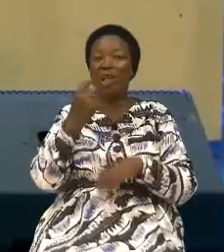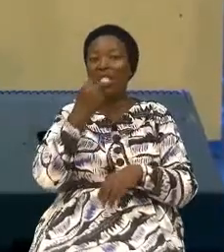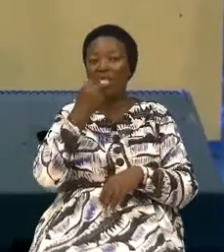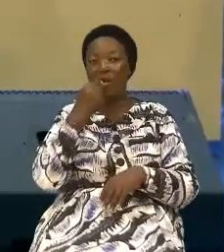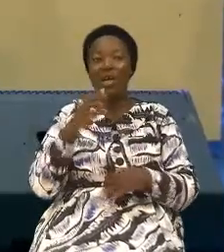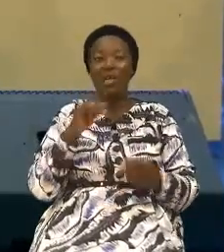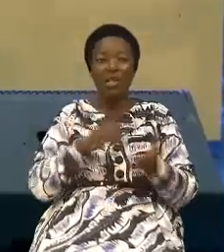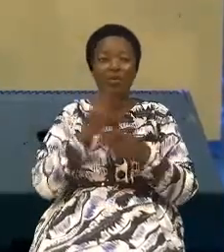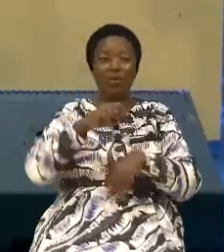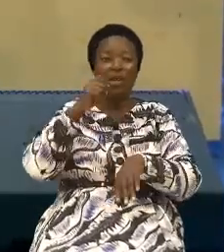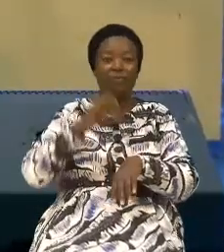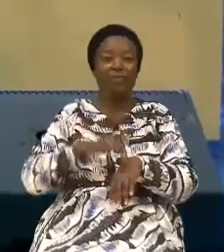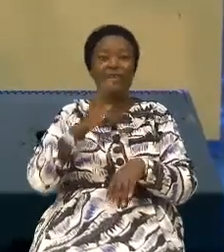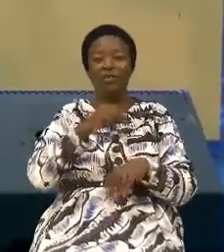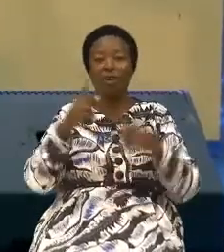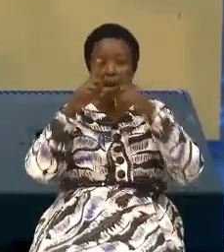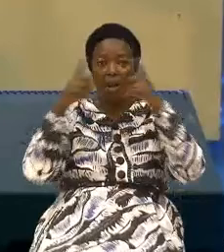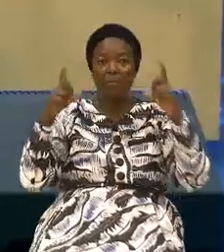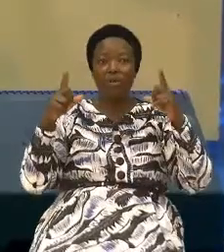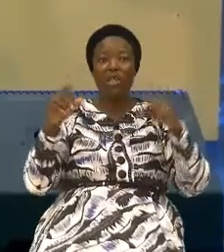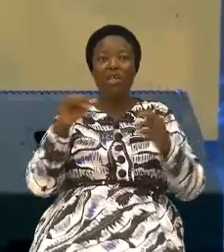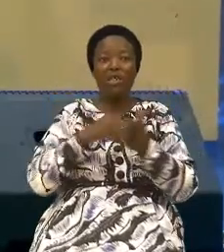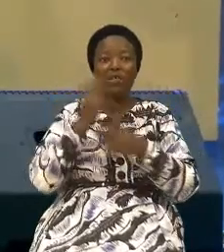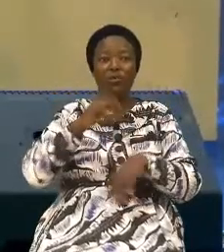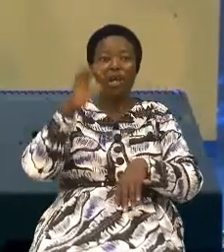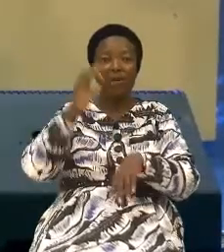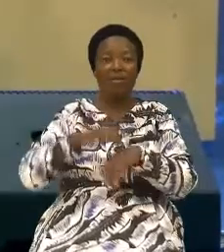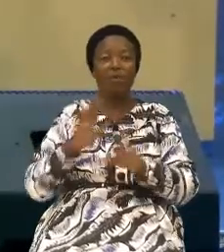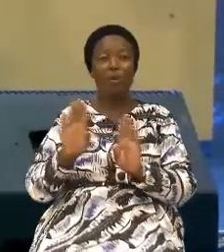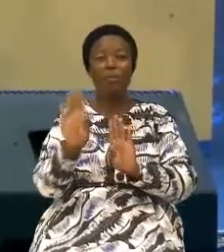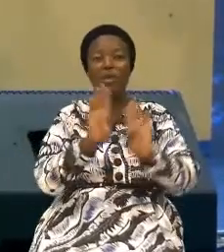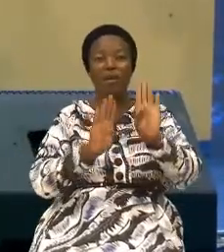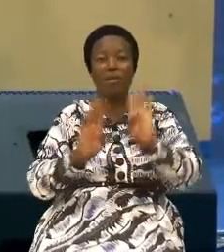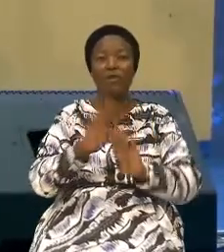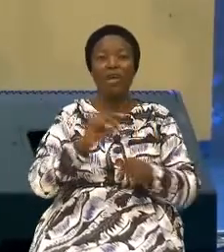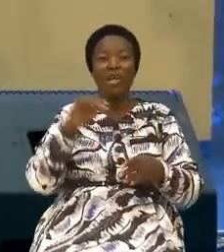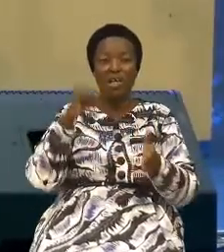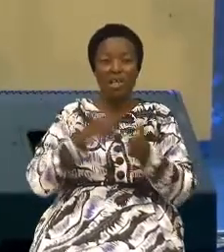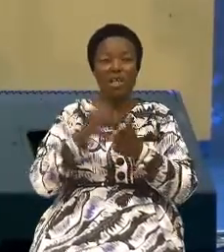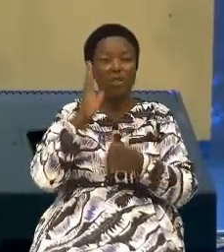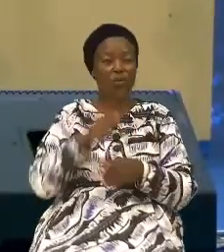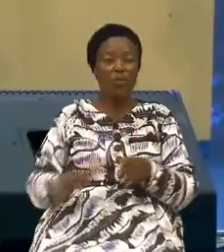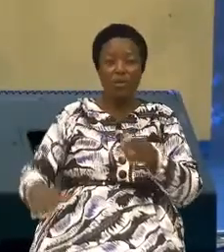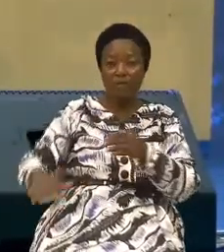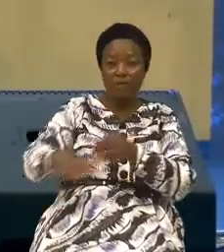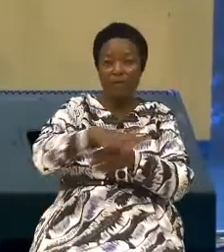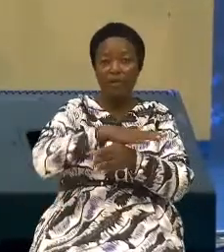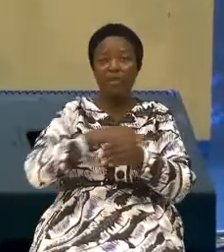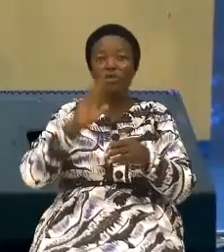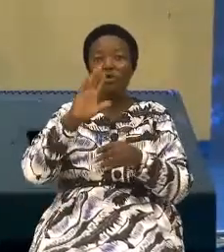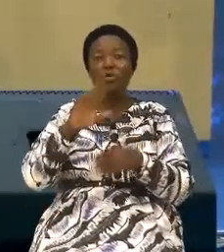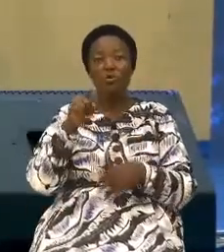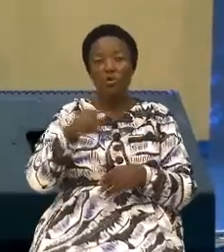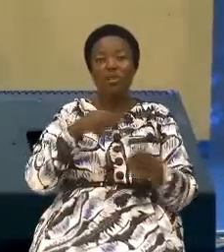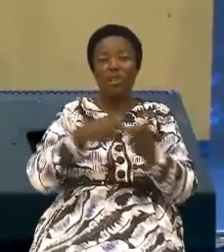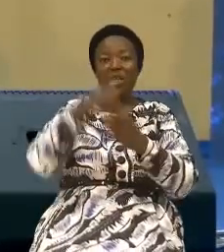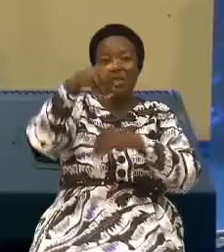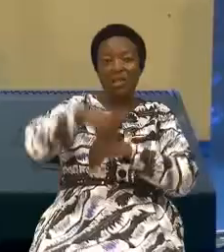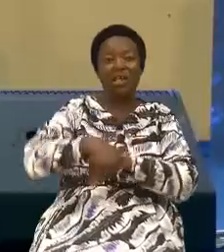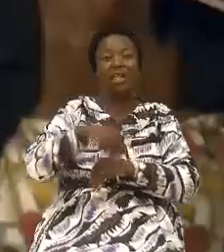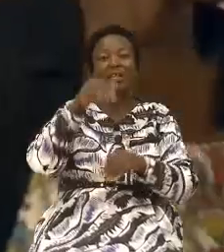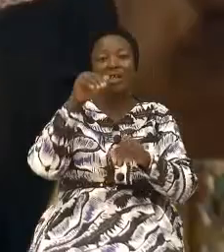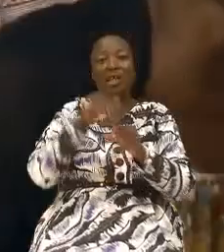your language, will affect your behavior. It will saturate you tonight in